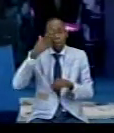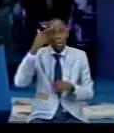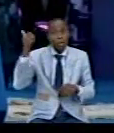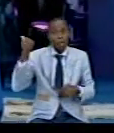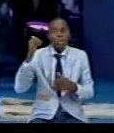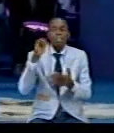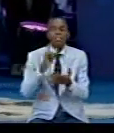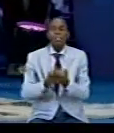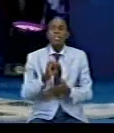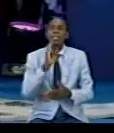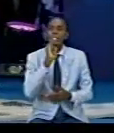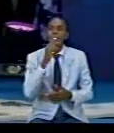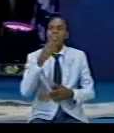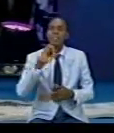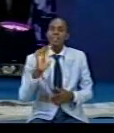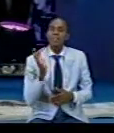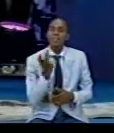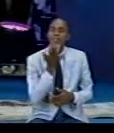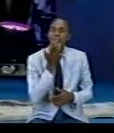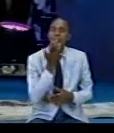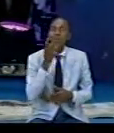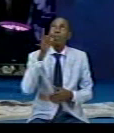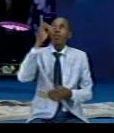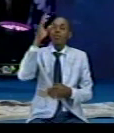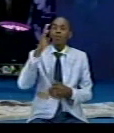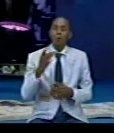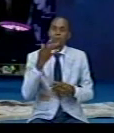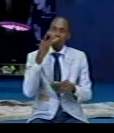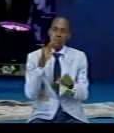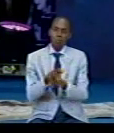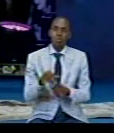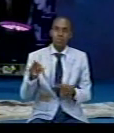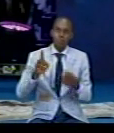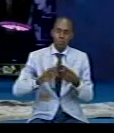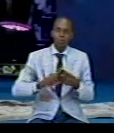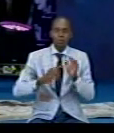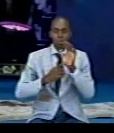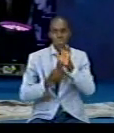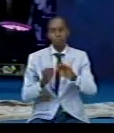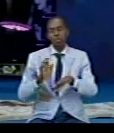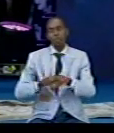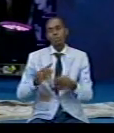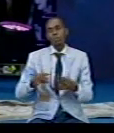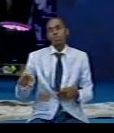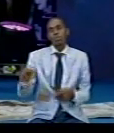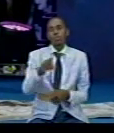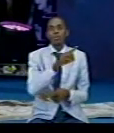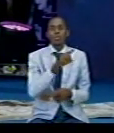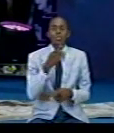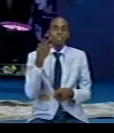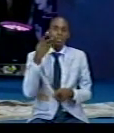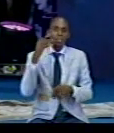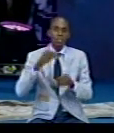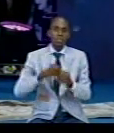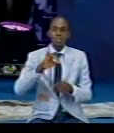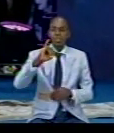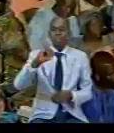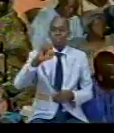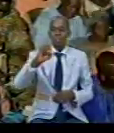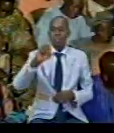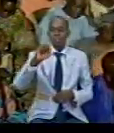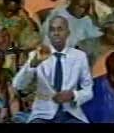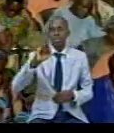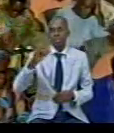favor God said he will show unto you. Look at Isaiah chapter